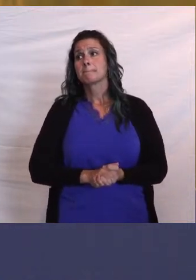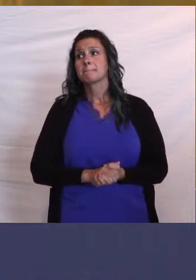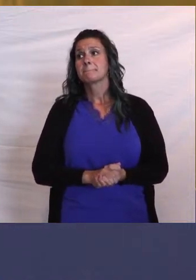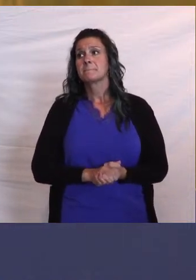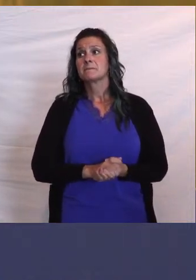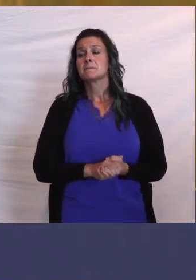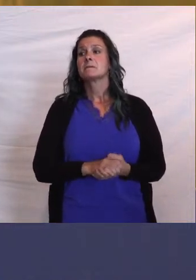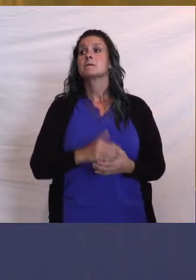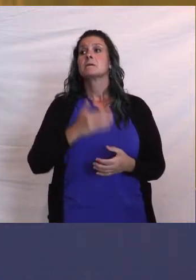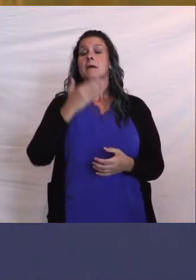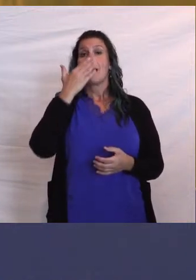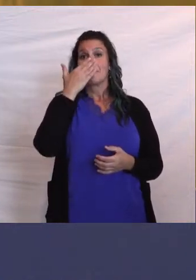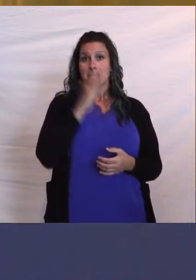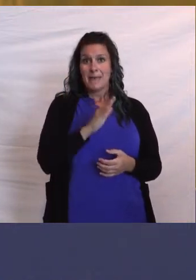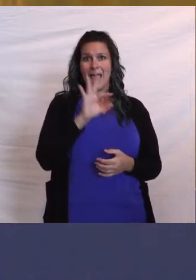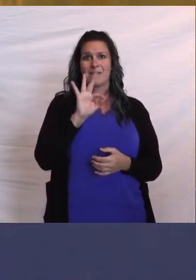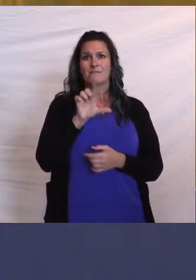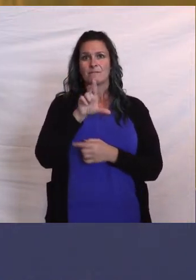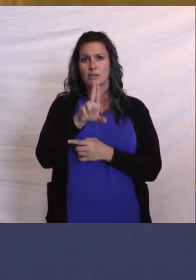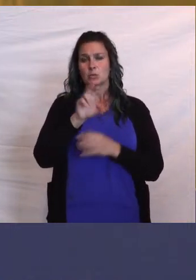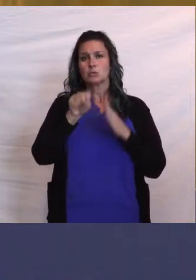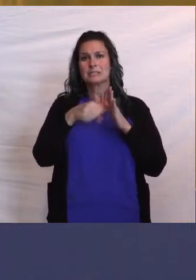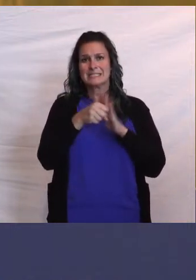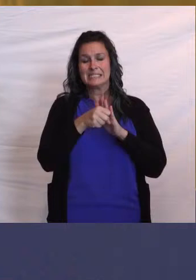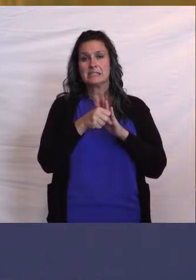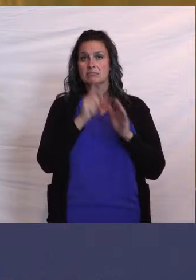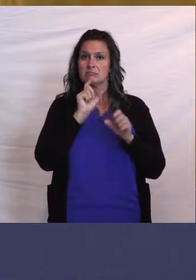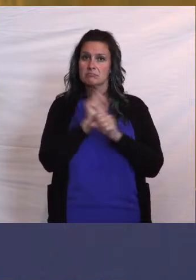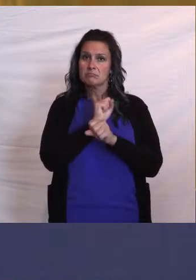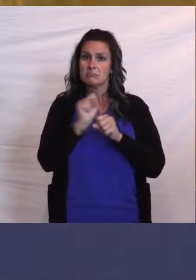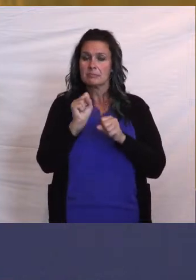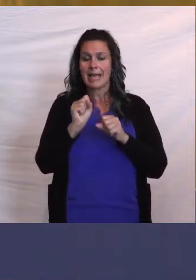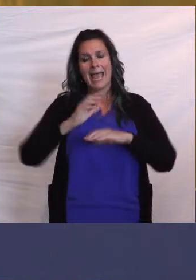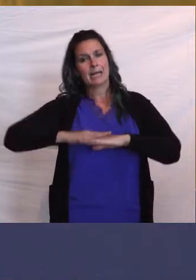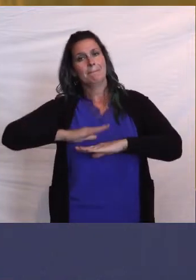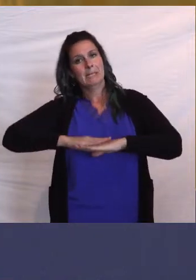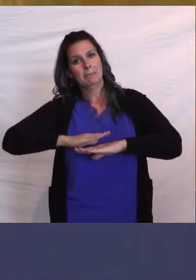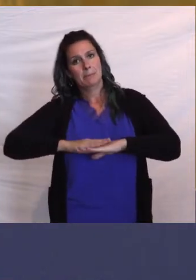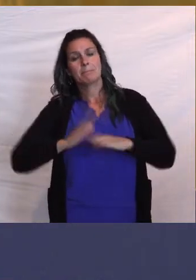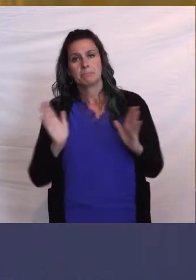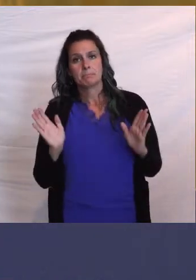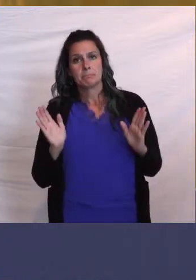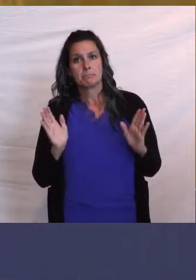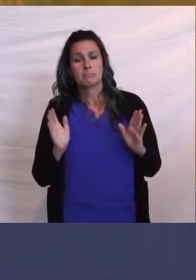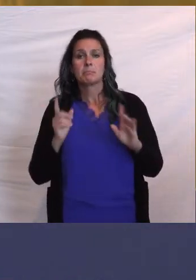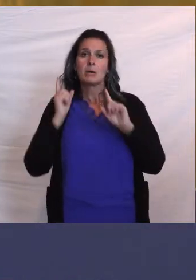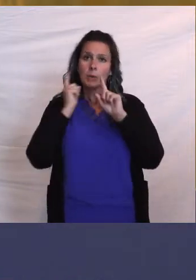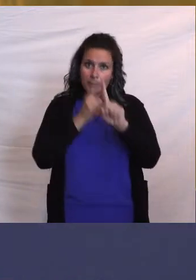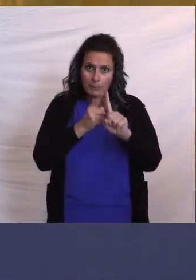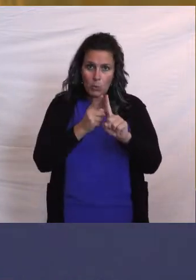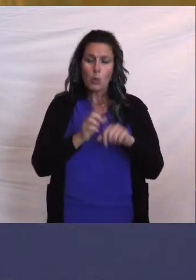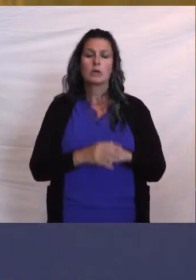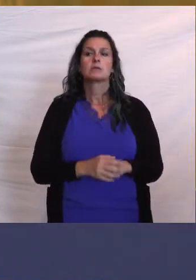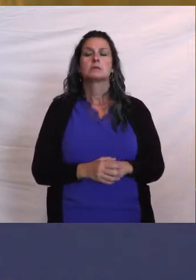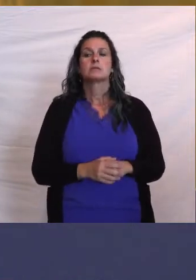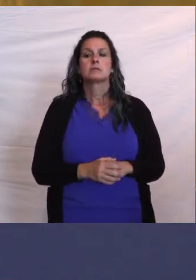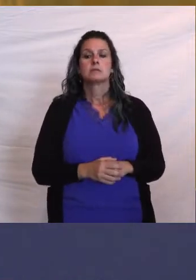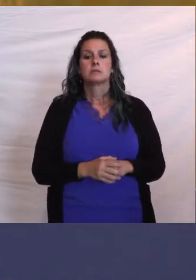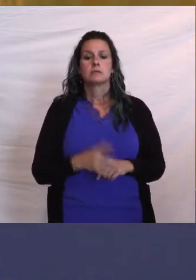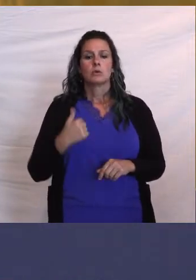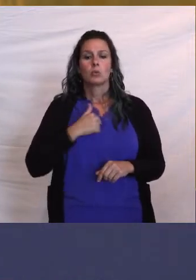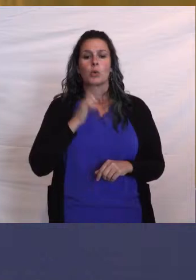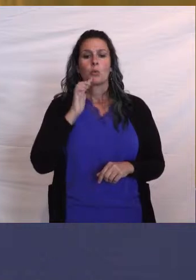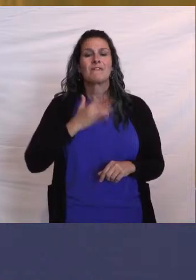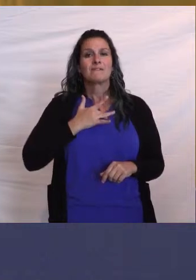bad flu season reality, perhaps at a minimum. But there's clearly going to be a point, I want to be unequivocal about this, that we're going to feel like we